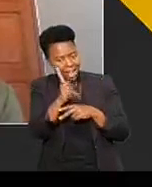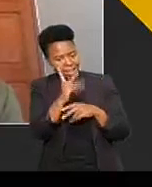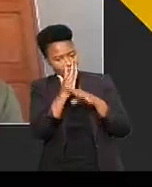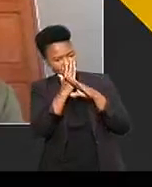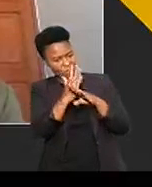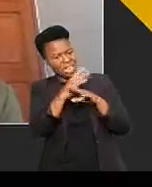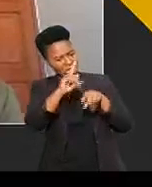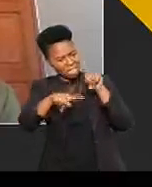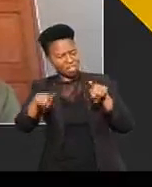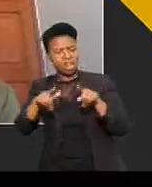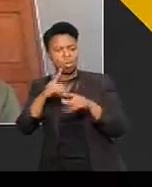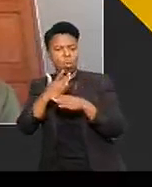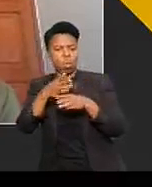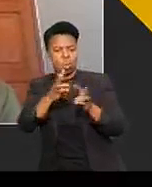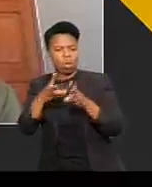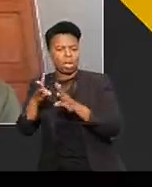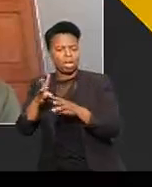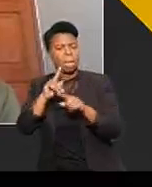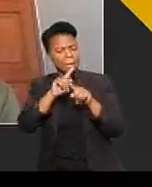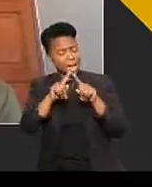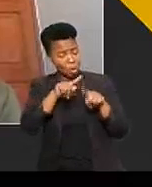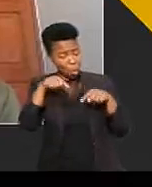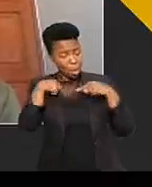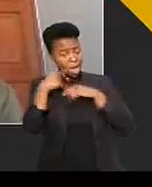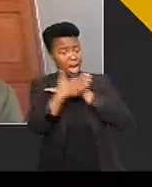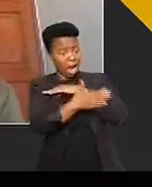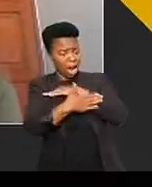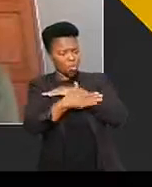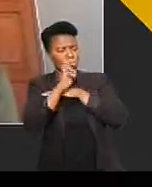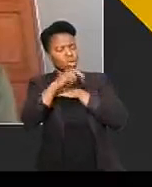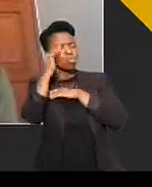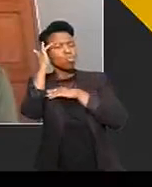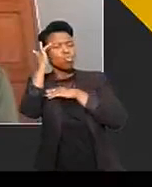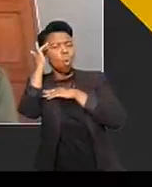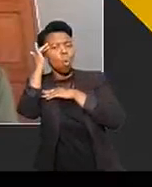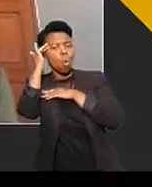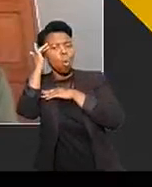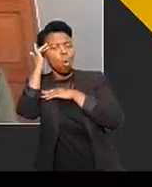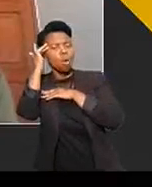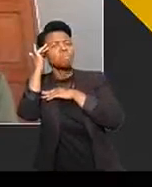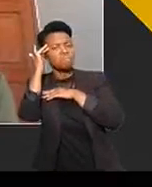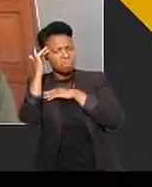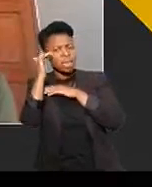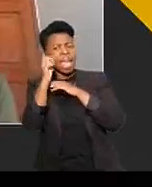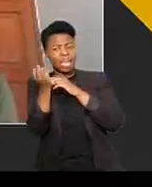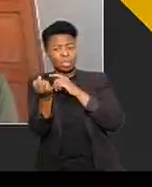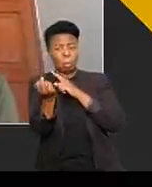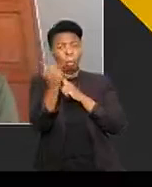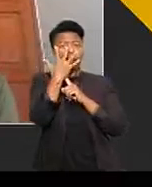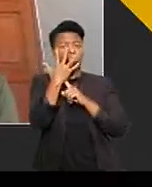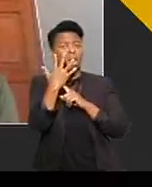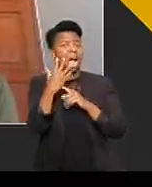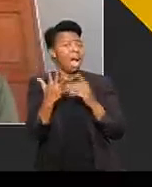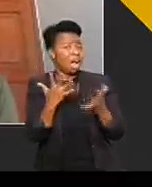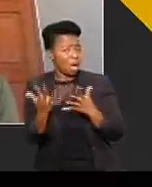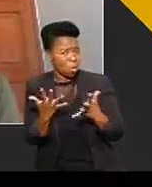very different ways. But we need to, at some point as a country, know what's the extent of exposure. But